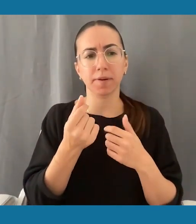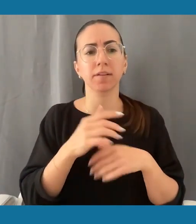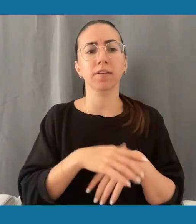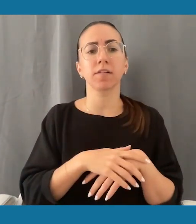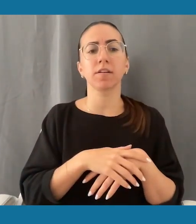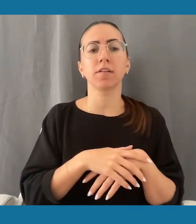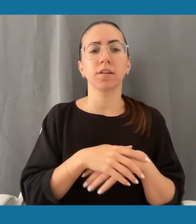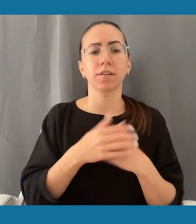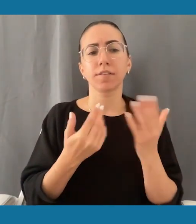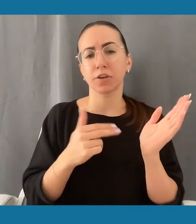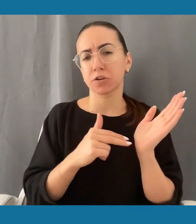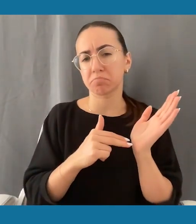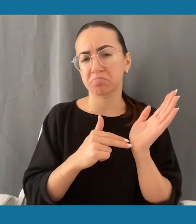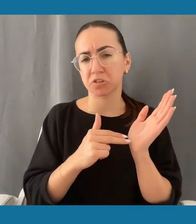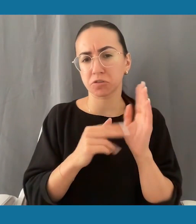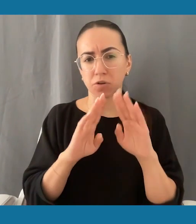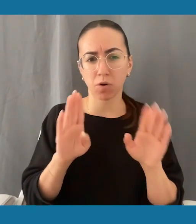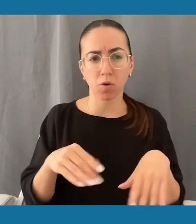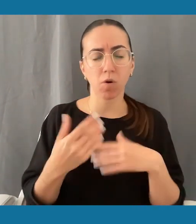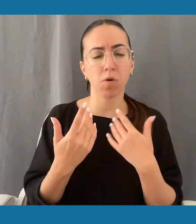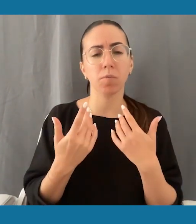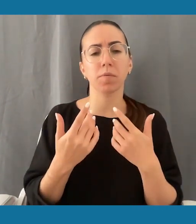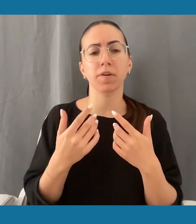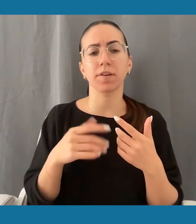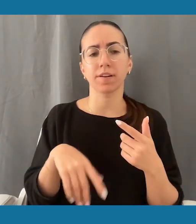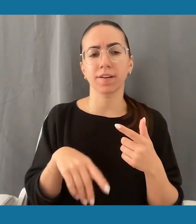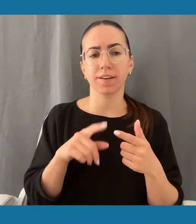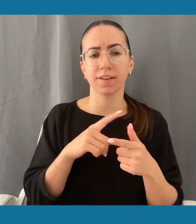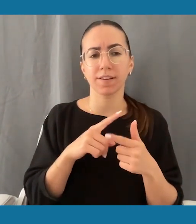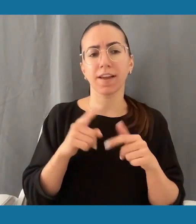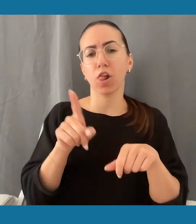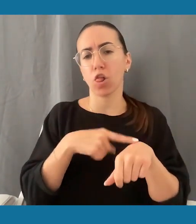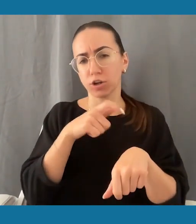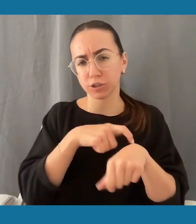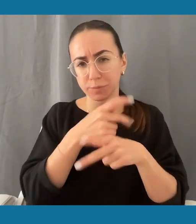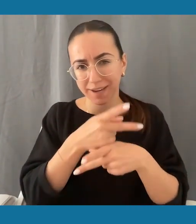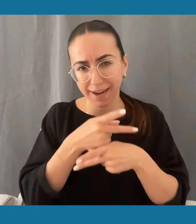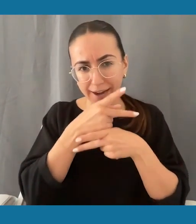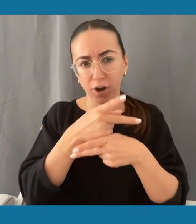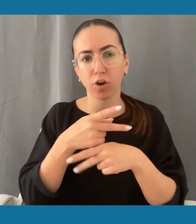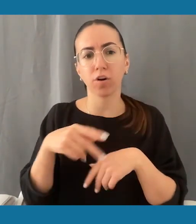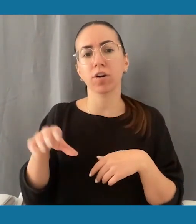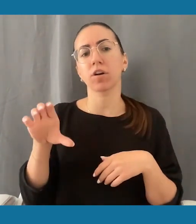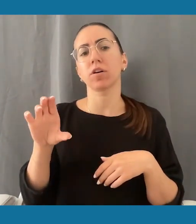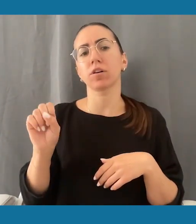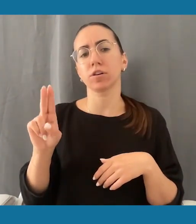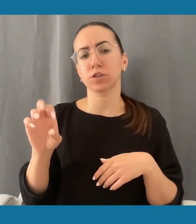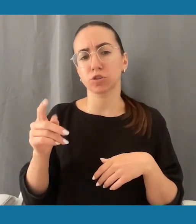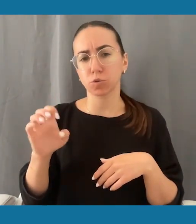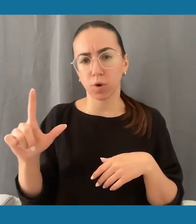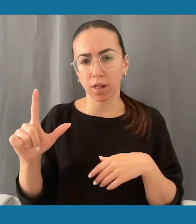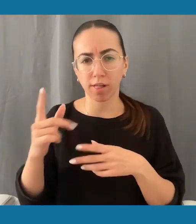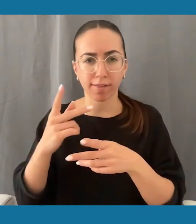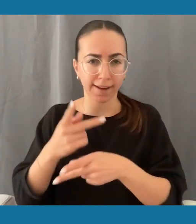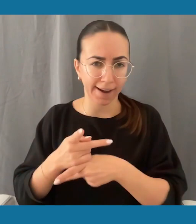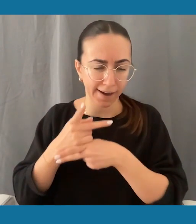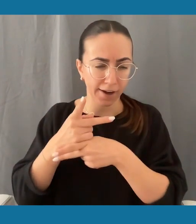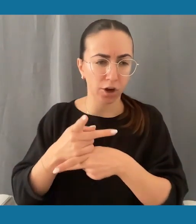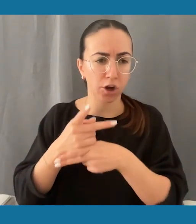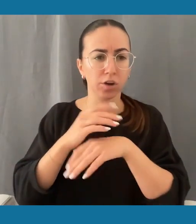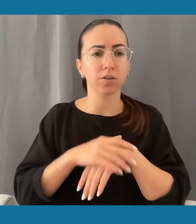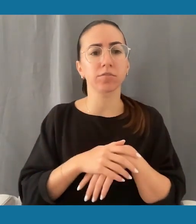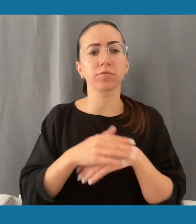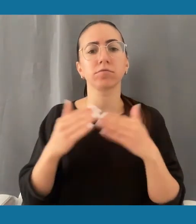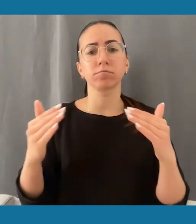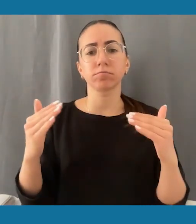skilled nursing facility services. That goes in the category of long-term care and custodial care. We talked a little bit about